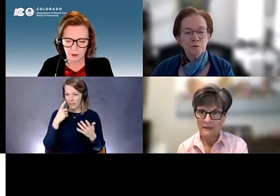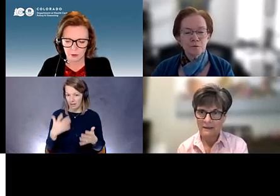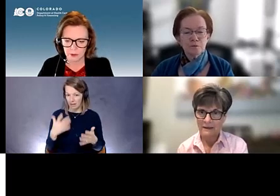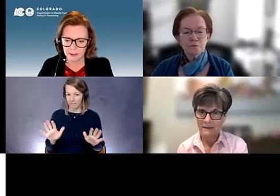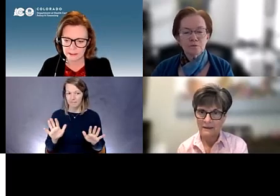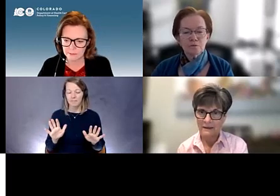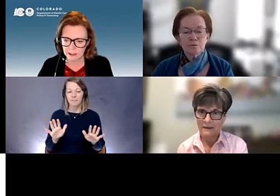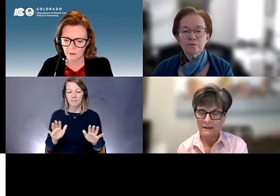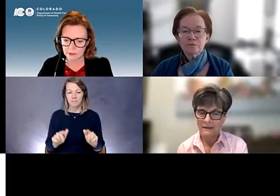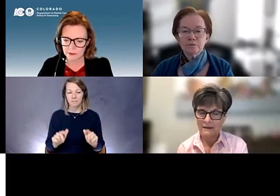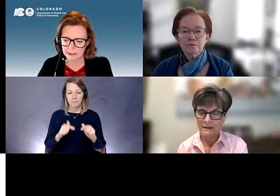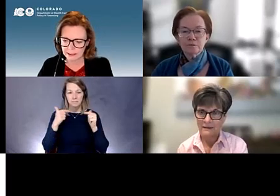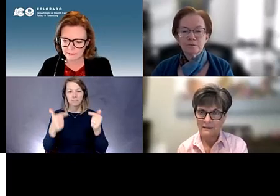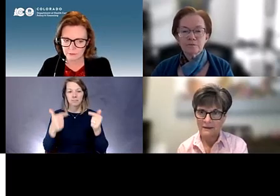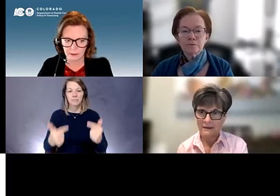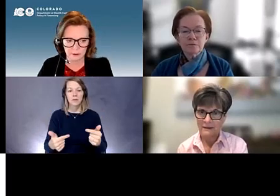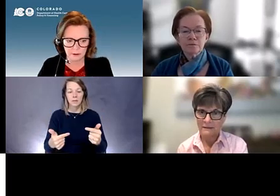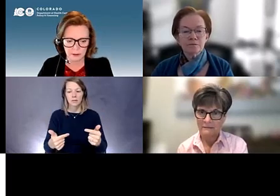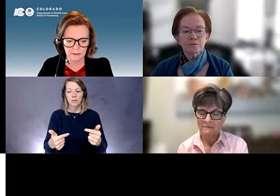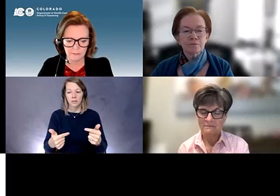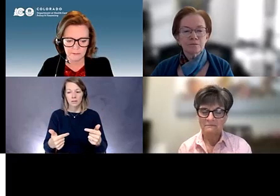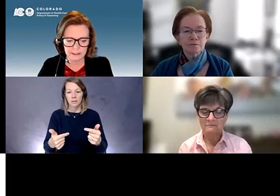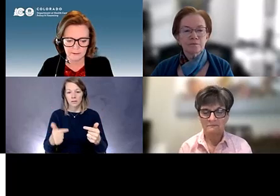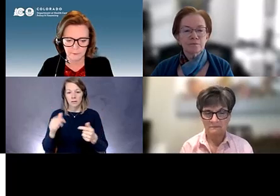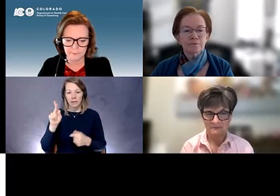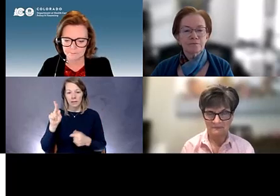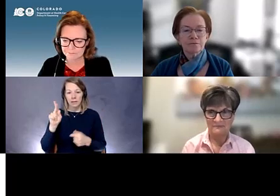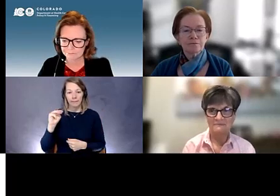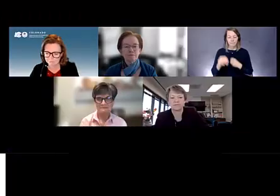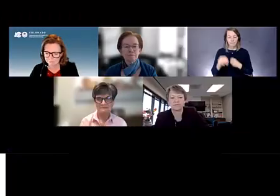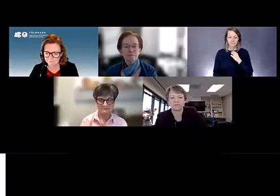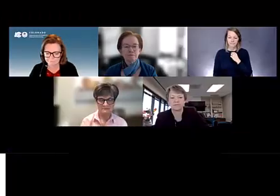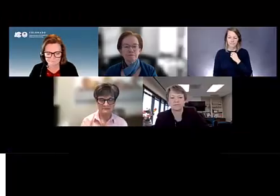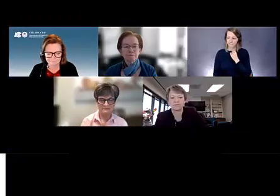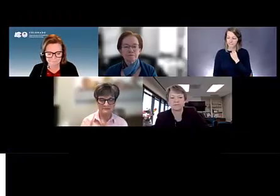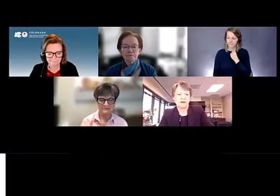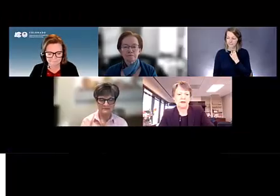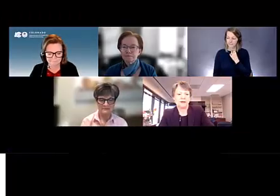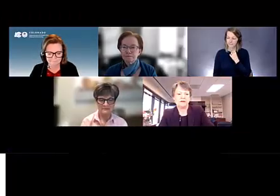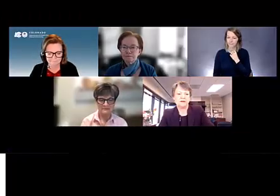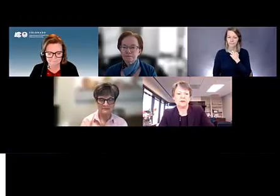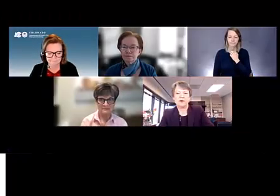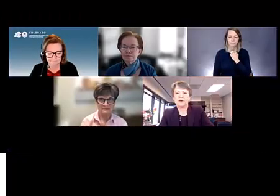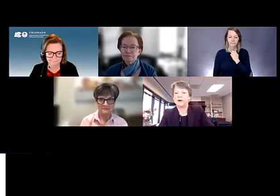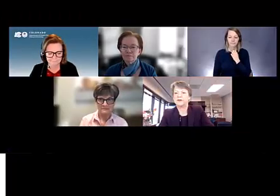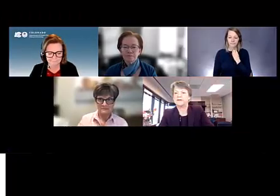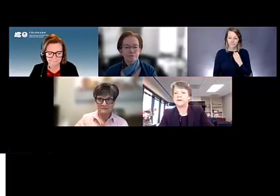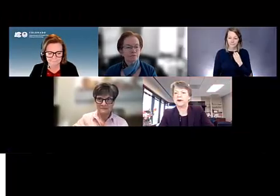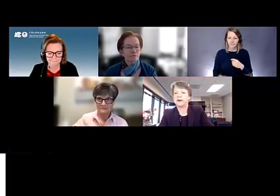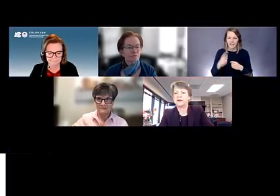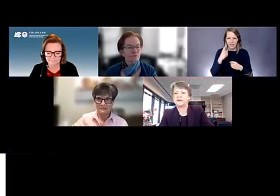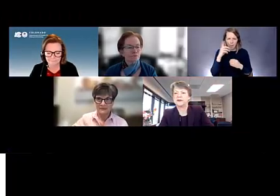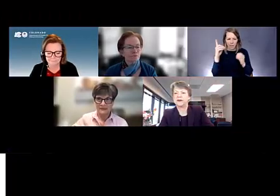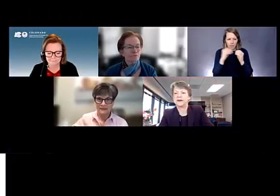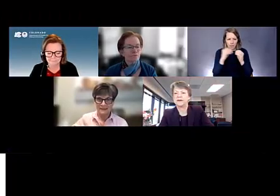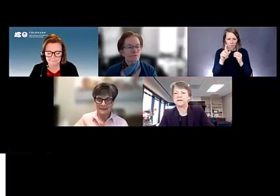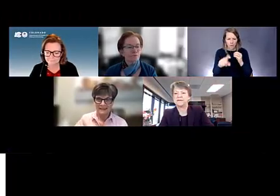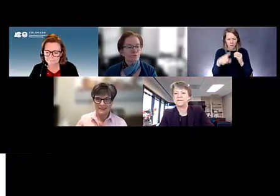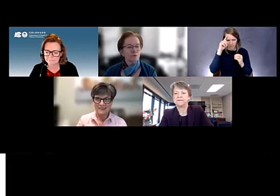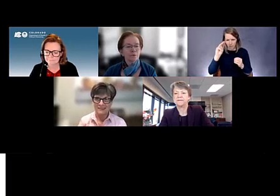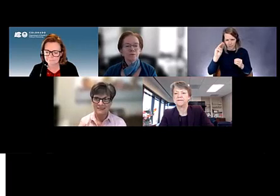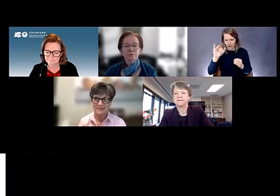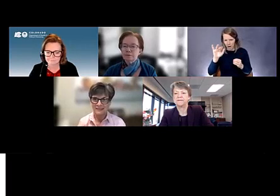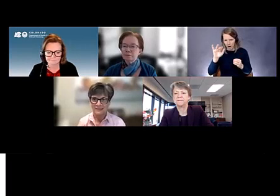ready to turn this back over to Executive Director Kim Bimsteffer. I think there's one more question from Marilyn, is there